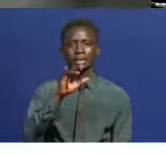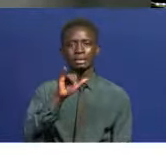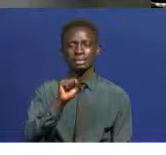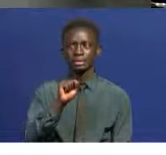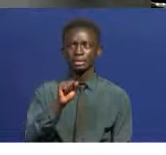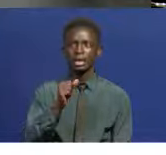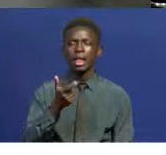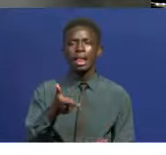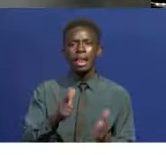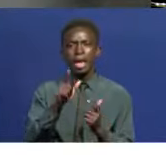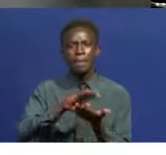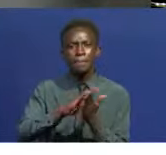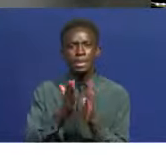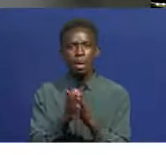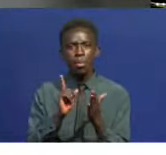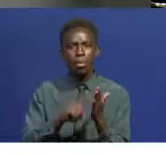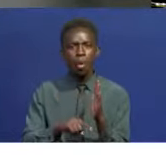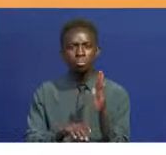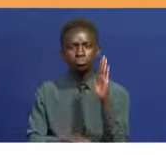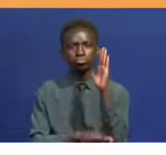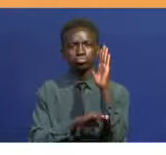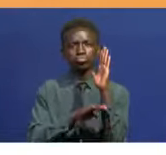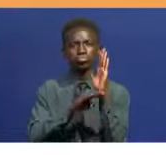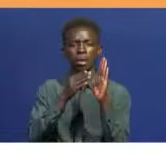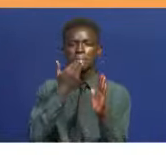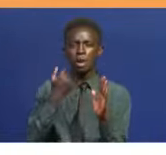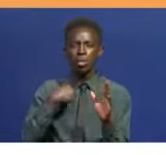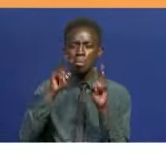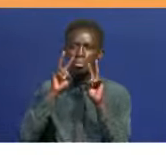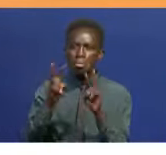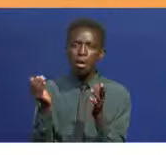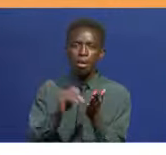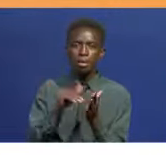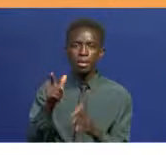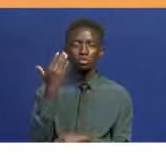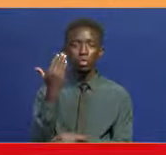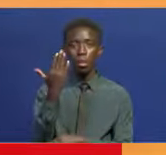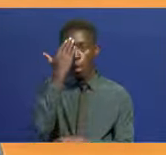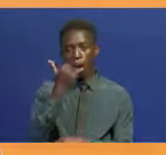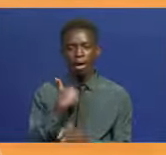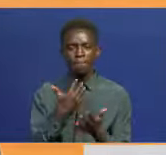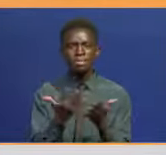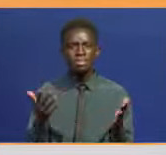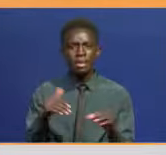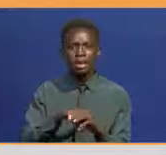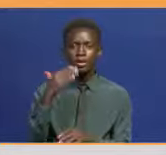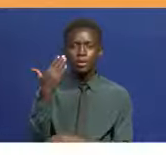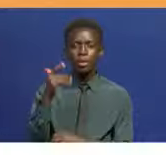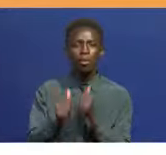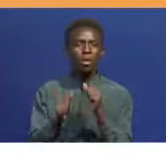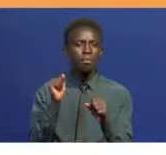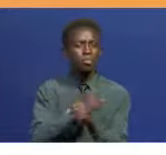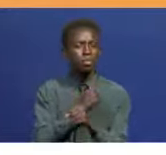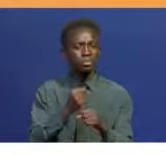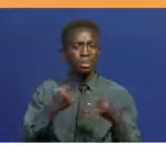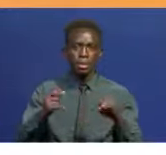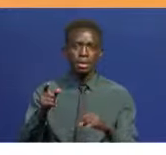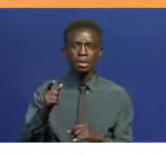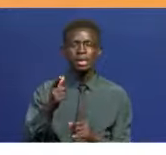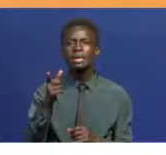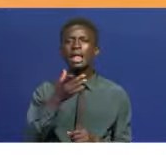be progressive. Let us relook at that document. Because there are things in that document that cannot be implemented. It was a